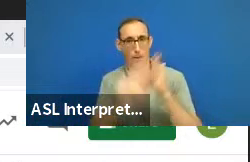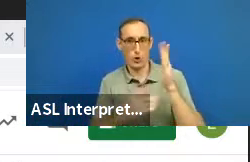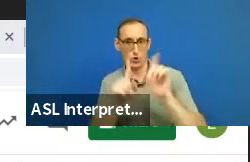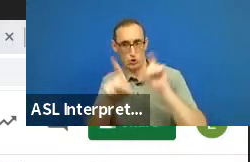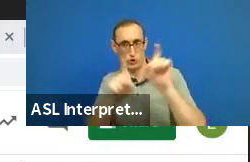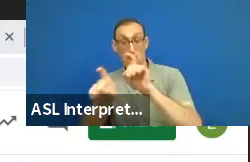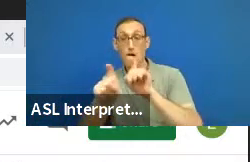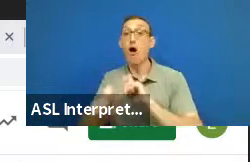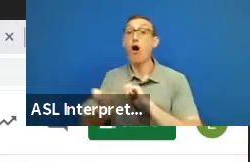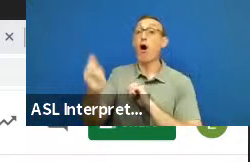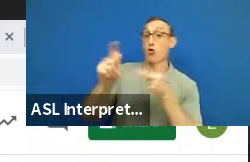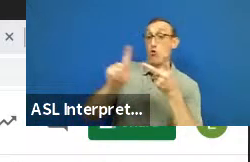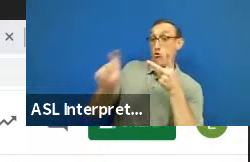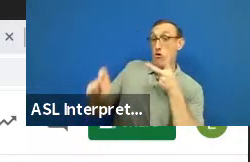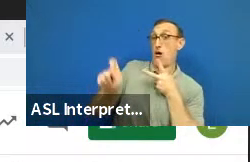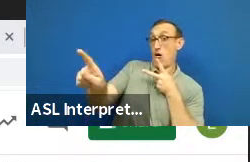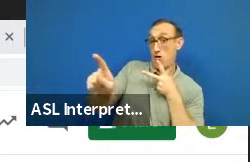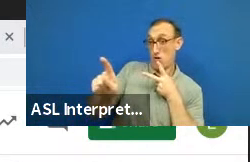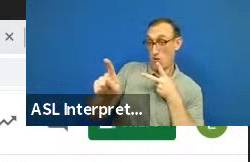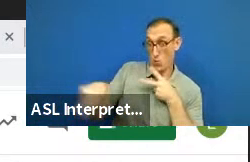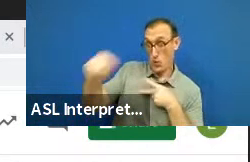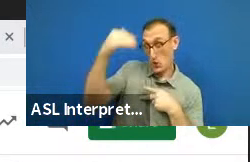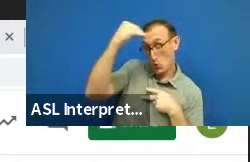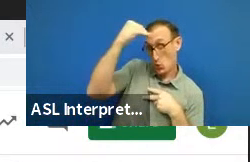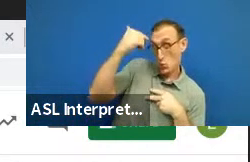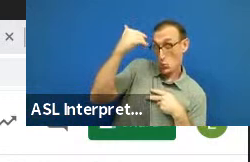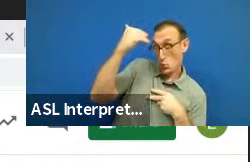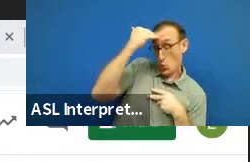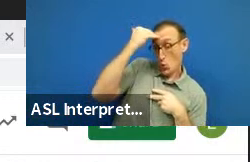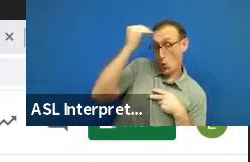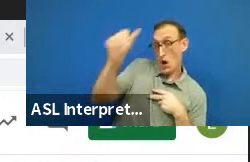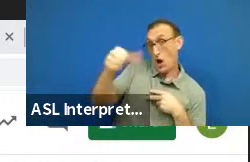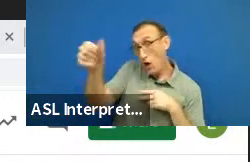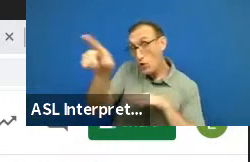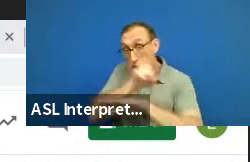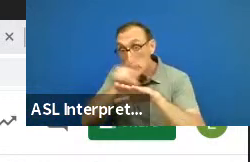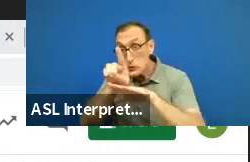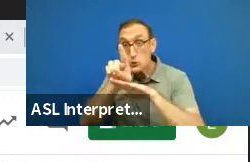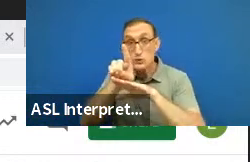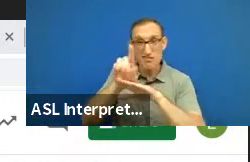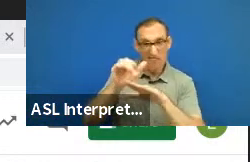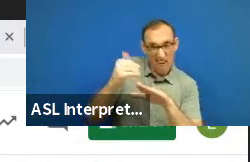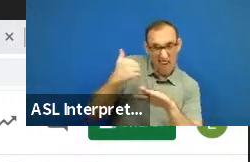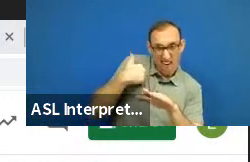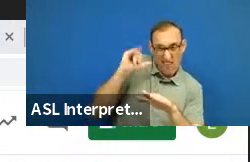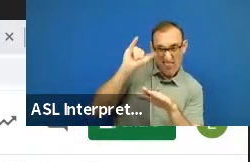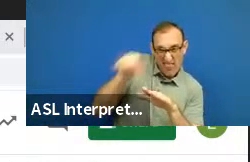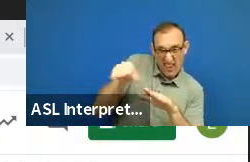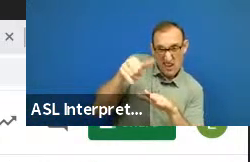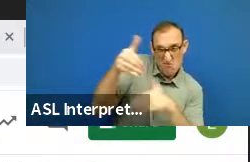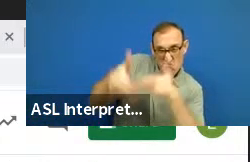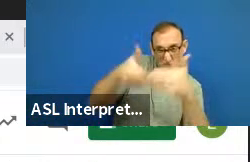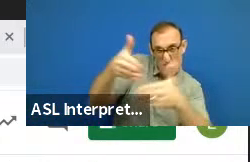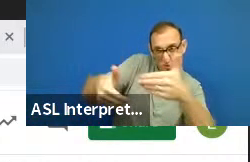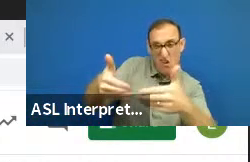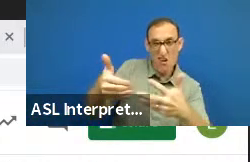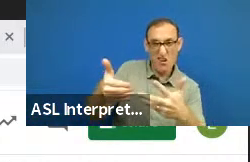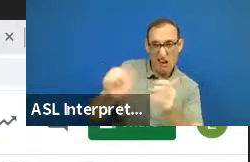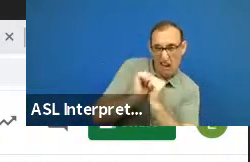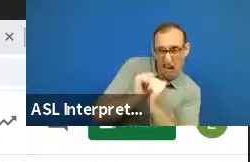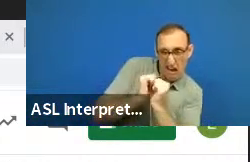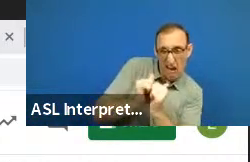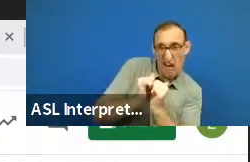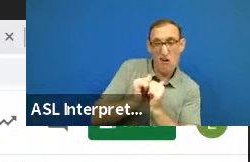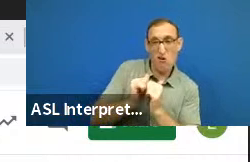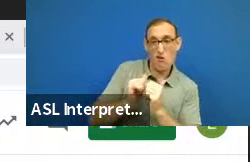any other districts, or can we get the information on if other districts do this sort of thing and how they do it, so that we